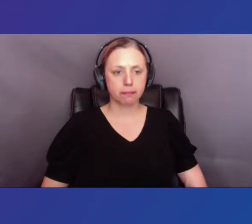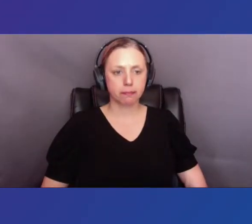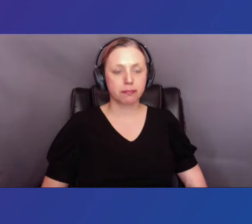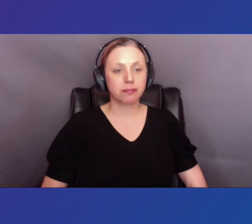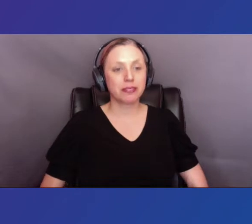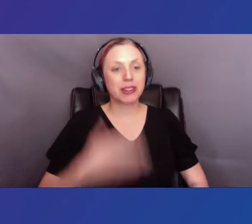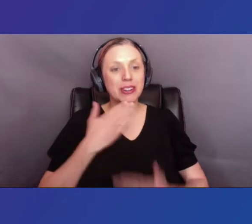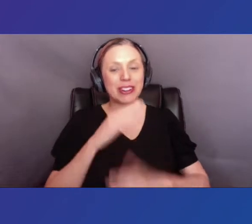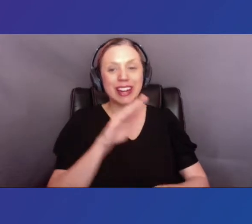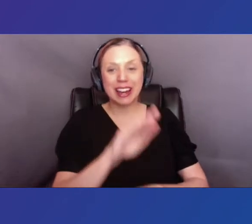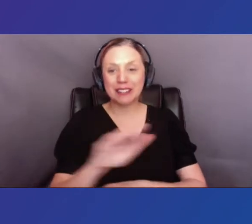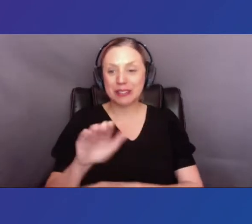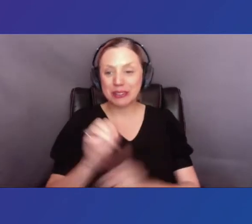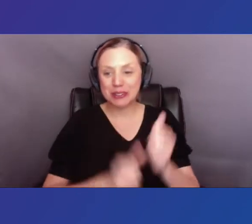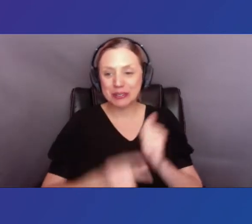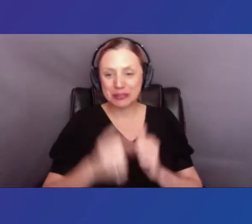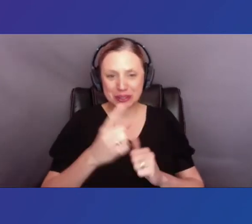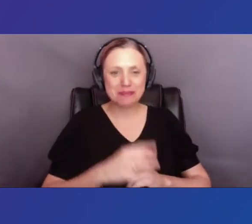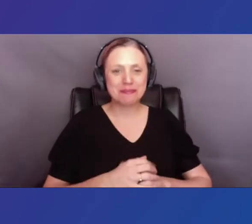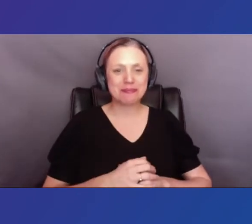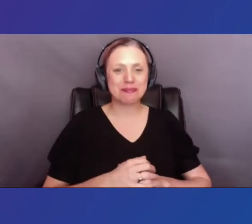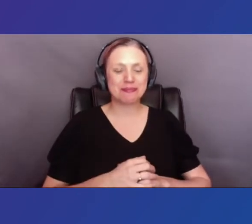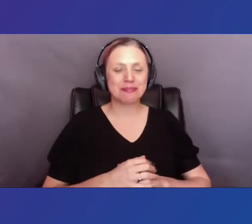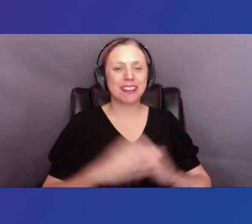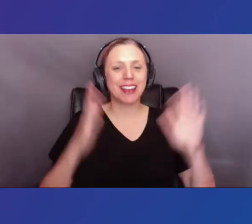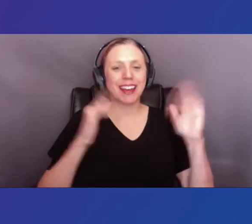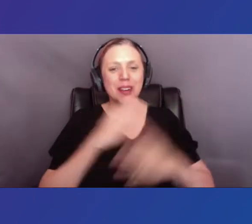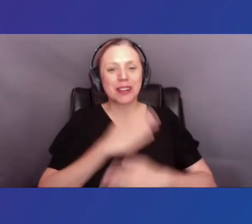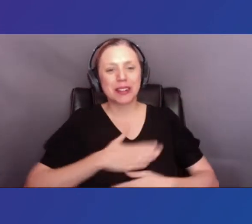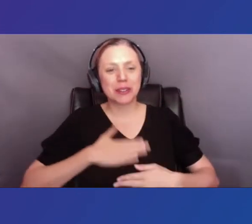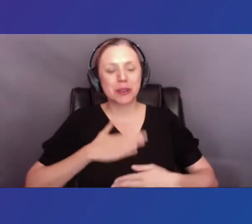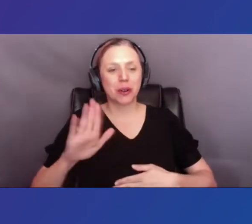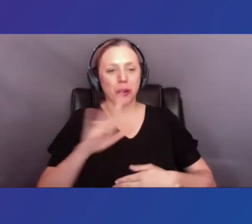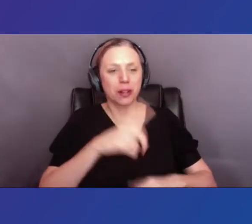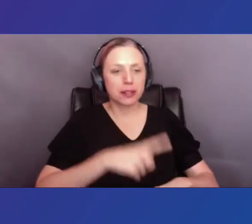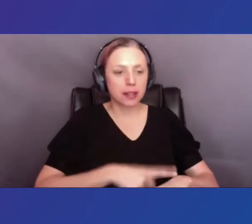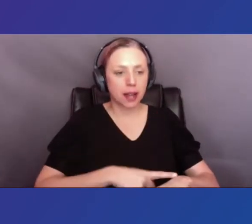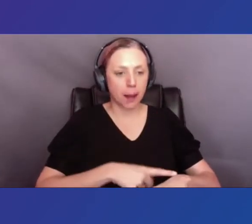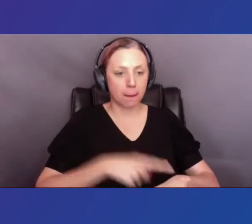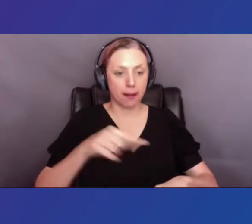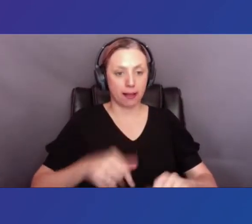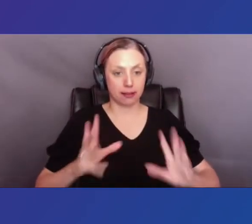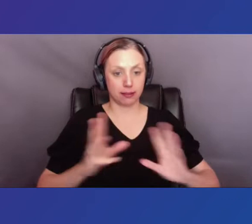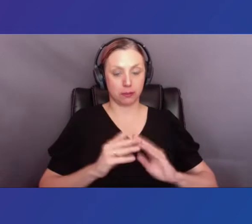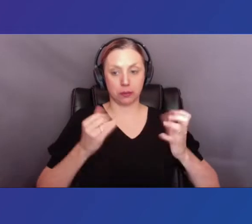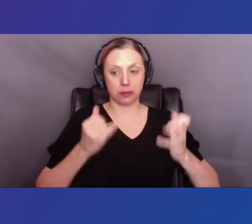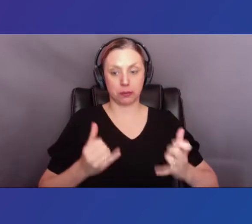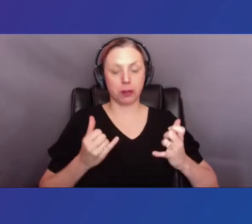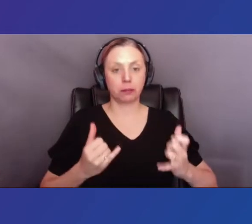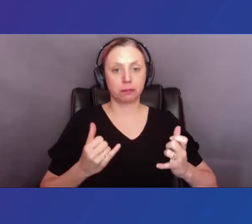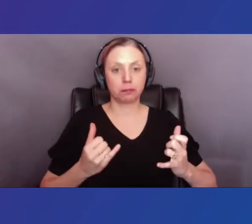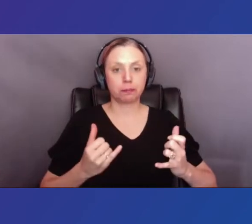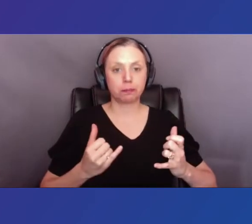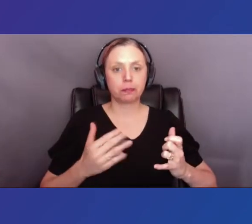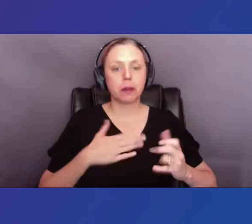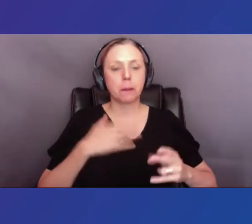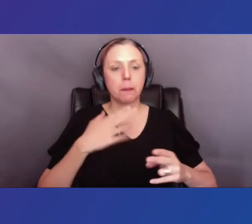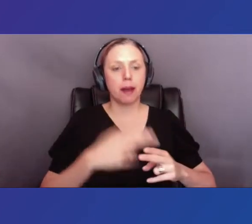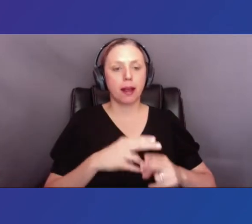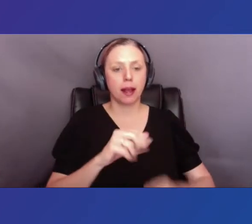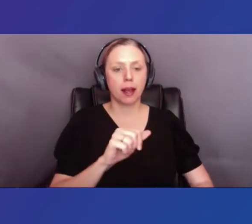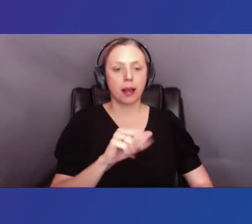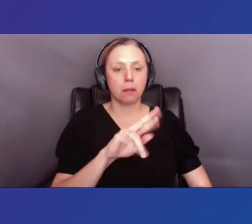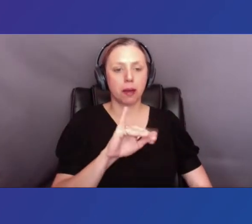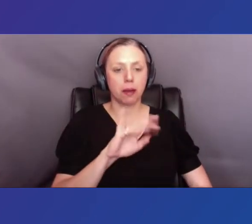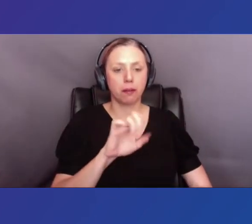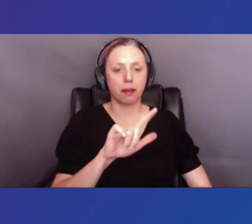Good afternoon, everyone. I hope you're enjoying your time at the symposium today. My name is Ariel